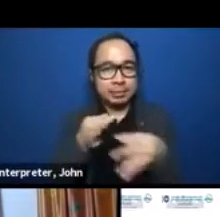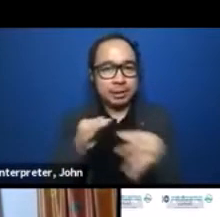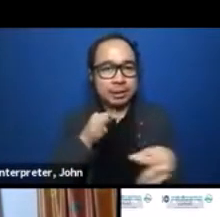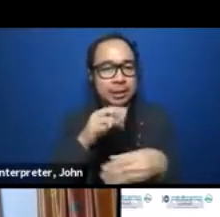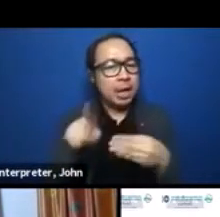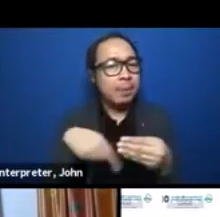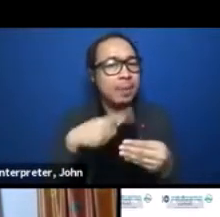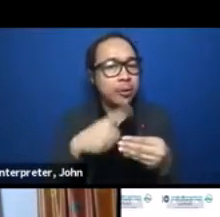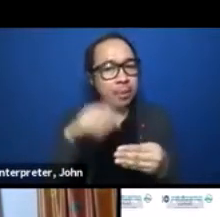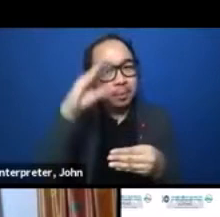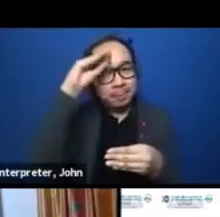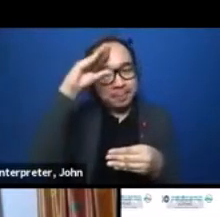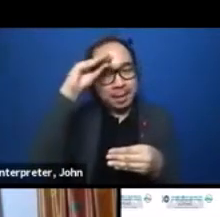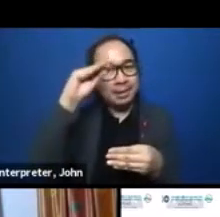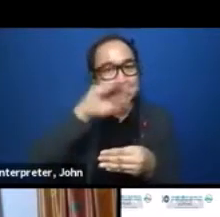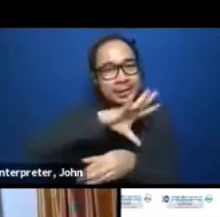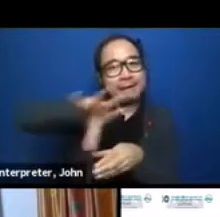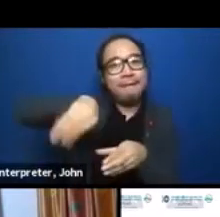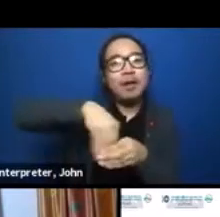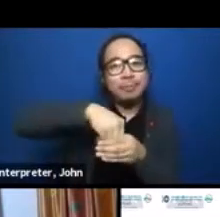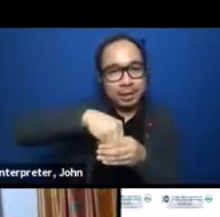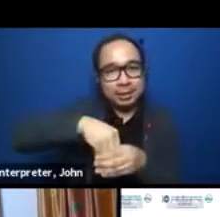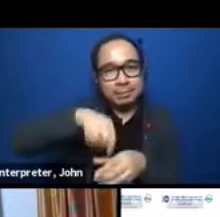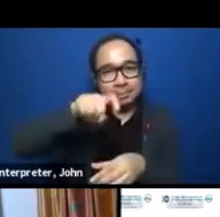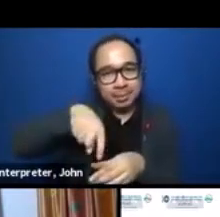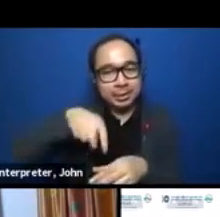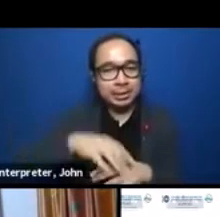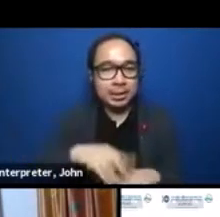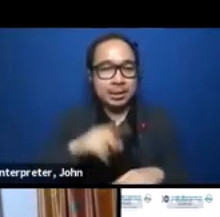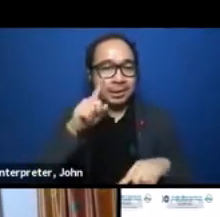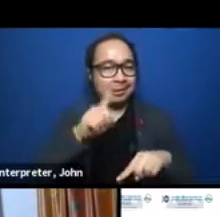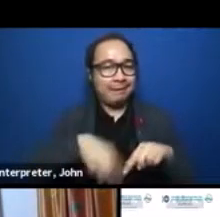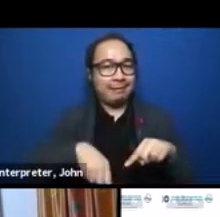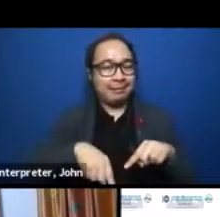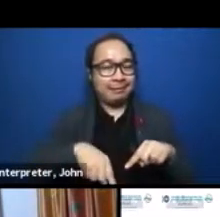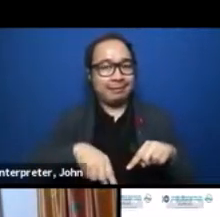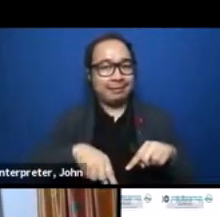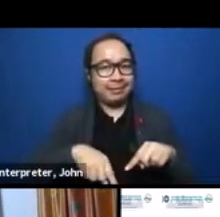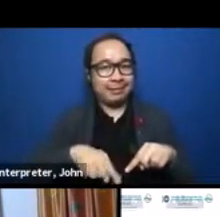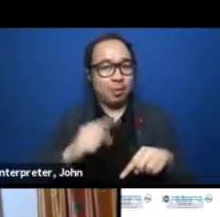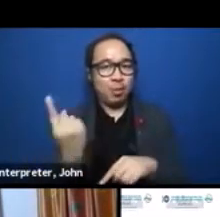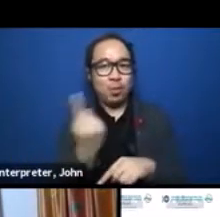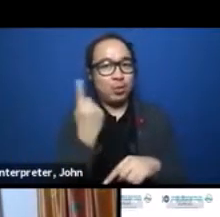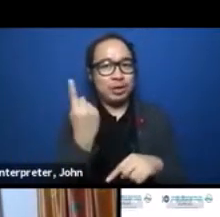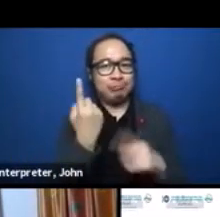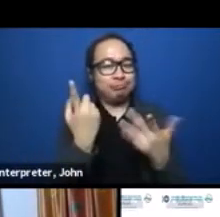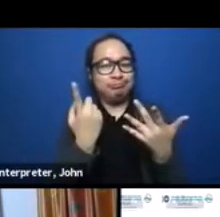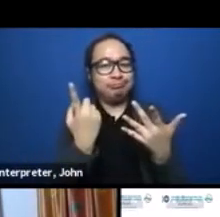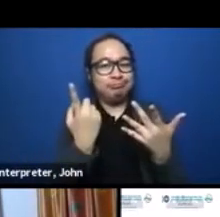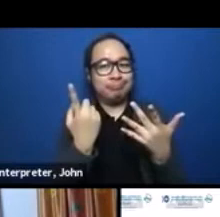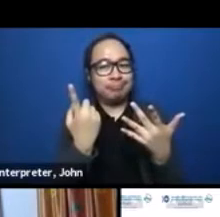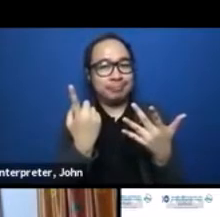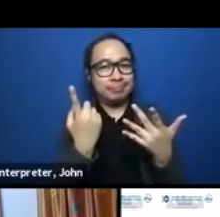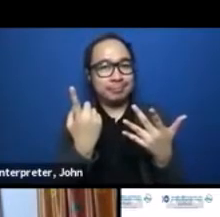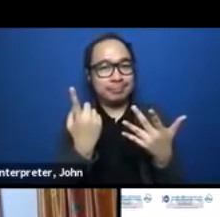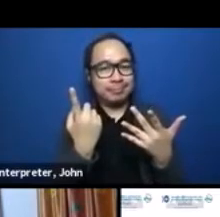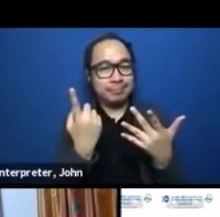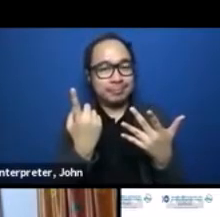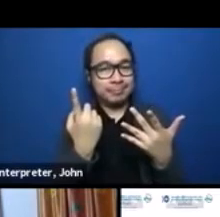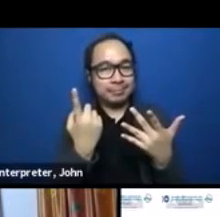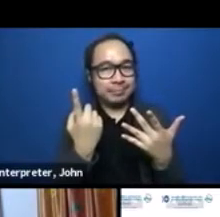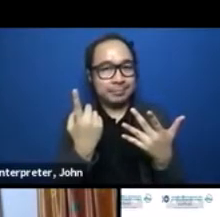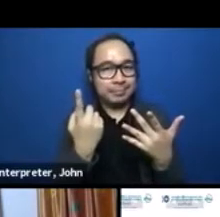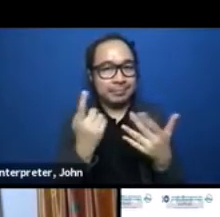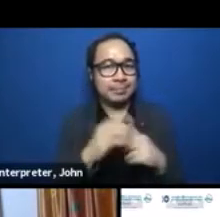is very important. Now that we cannot just solely, you know, the look into our